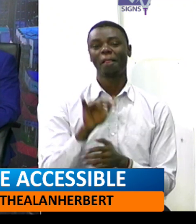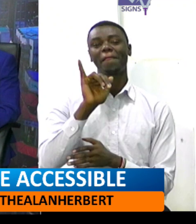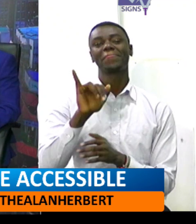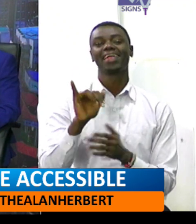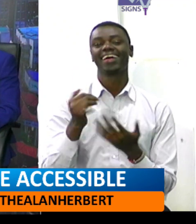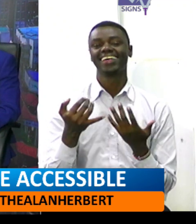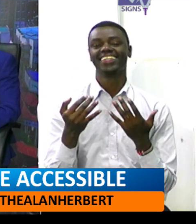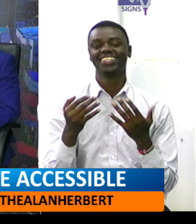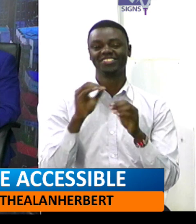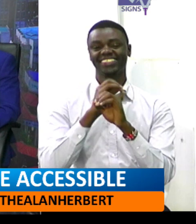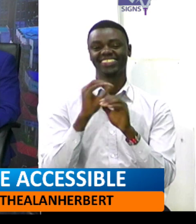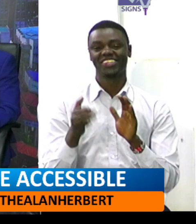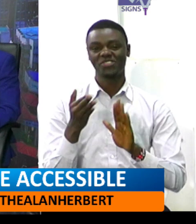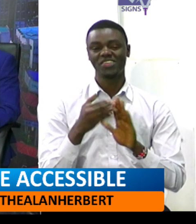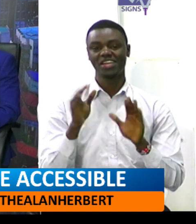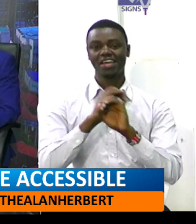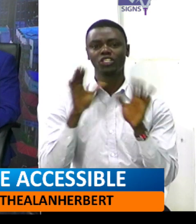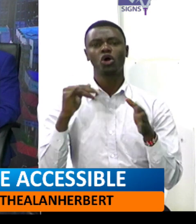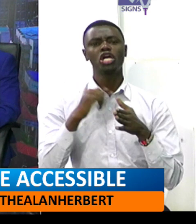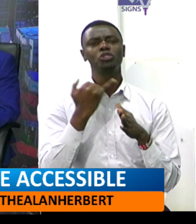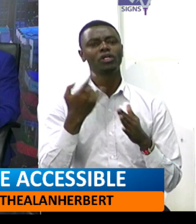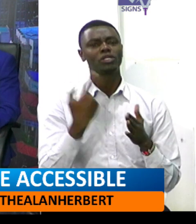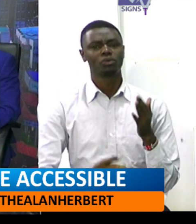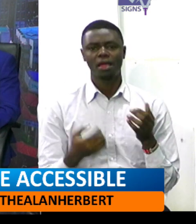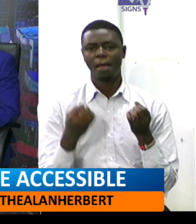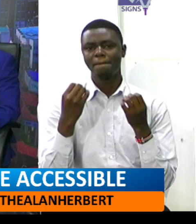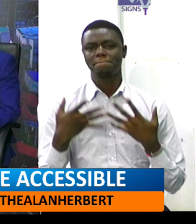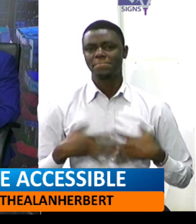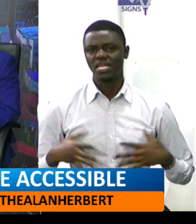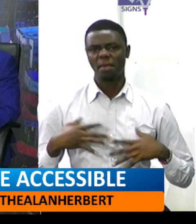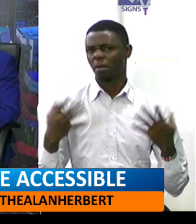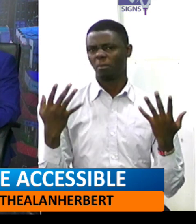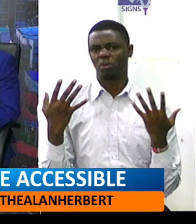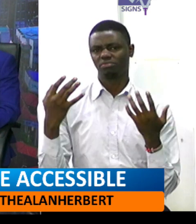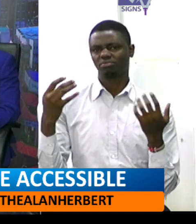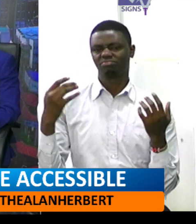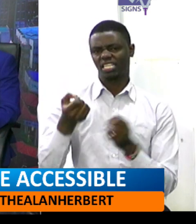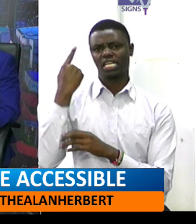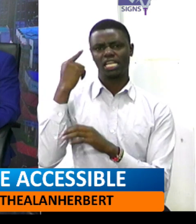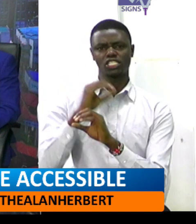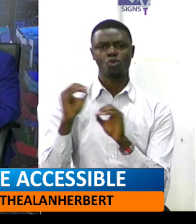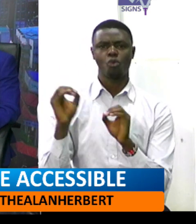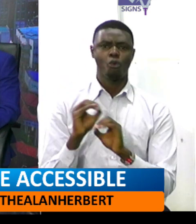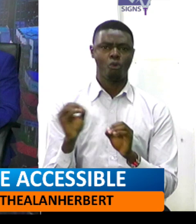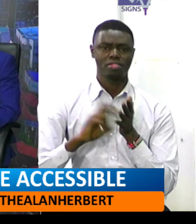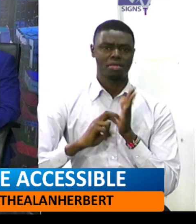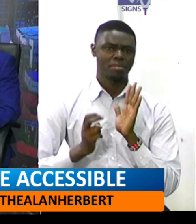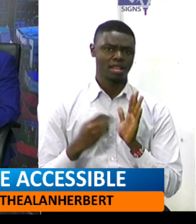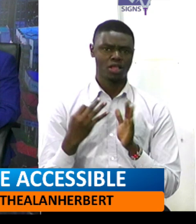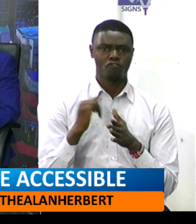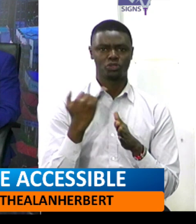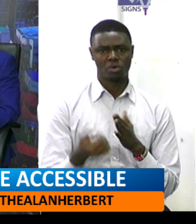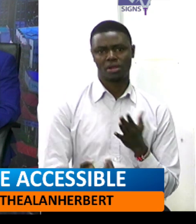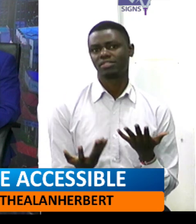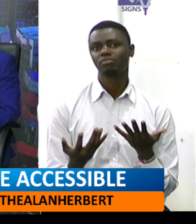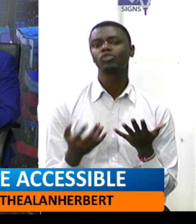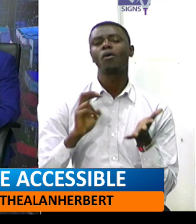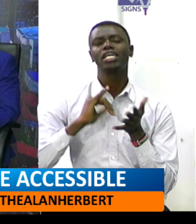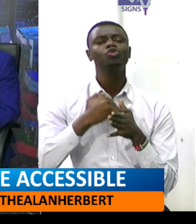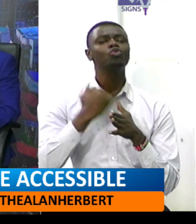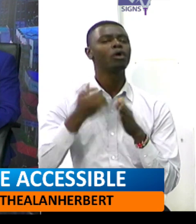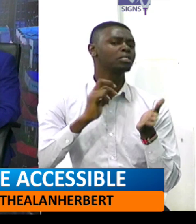quick clearance, what is insurance? Because many people seem to convolute the meaning of insurance. What